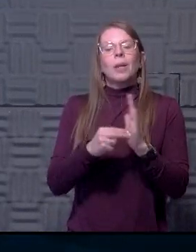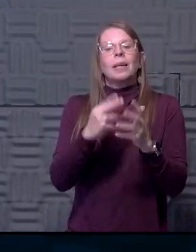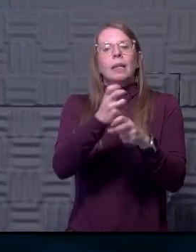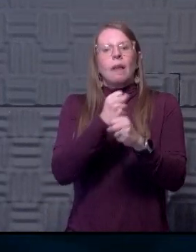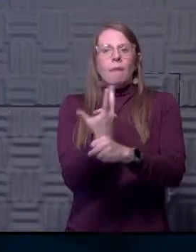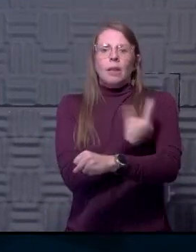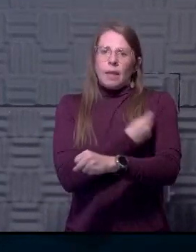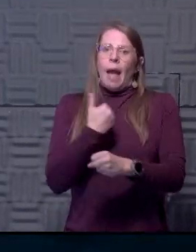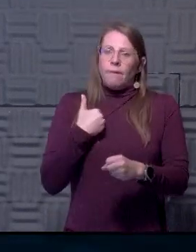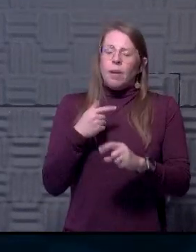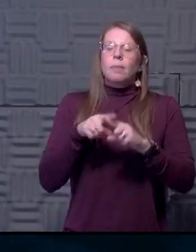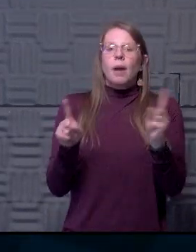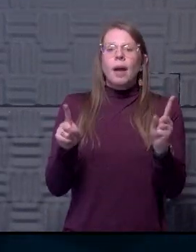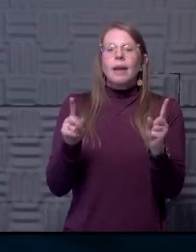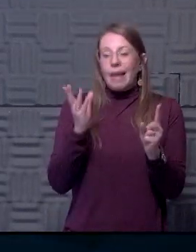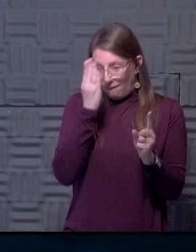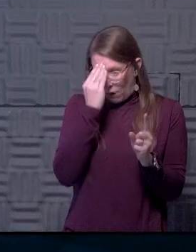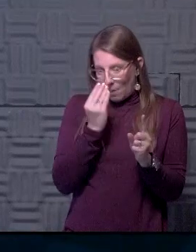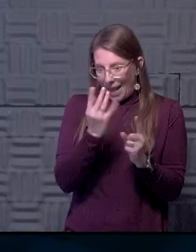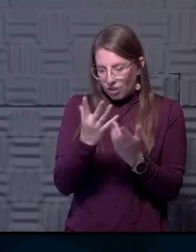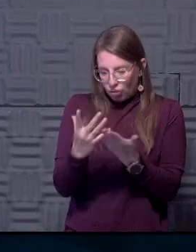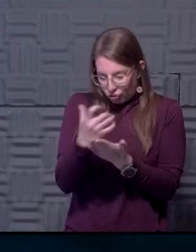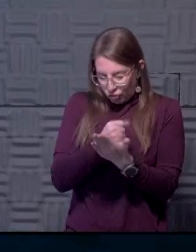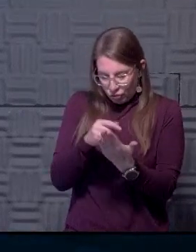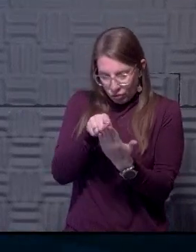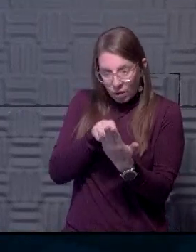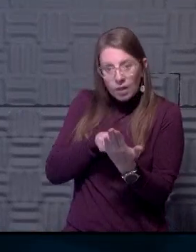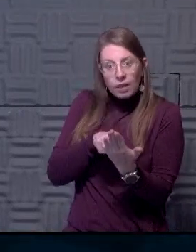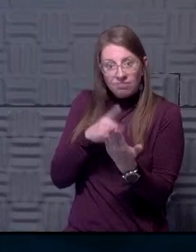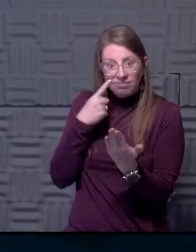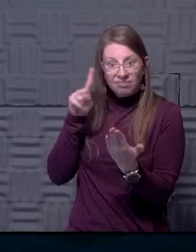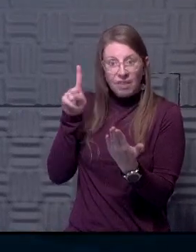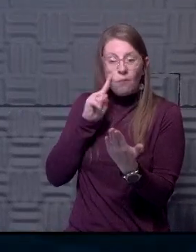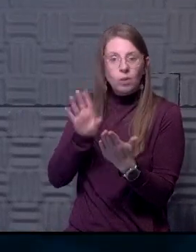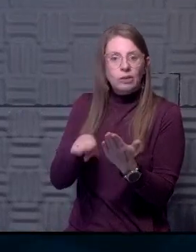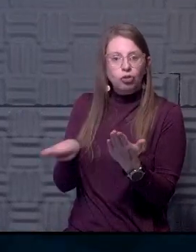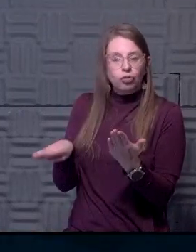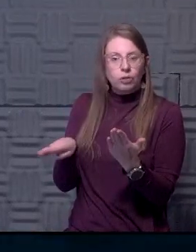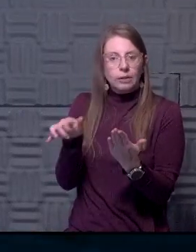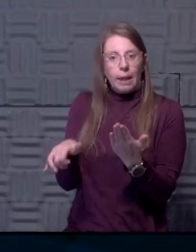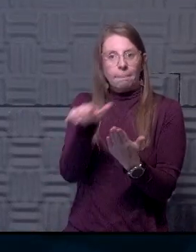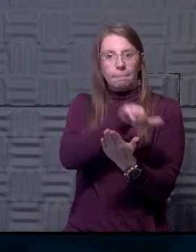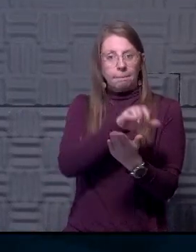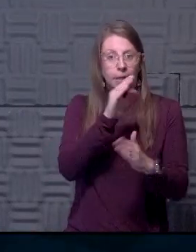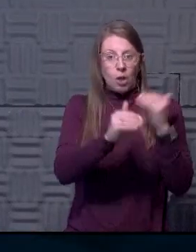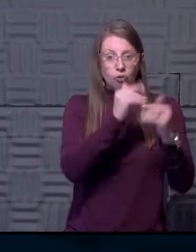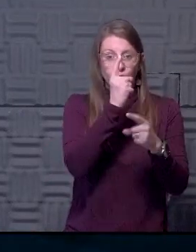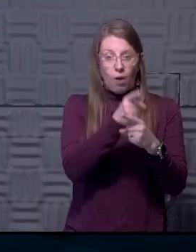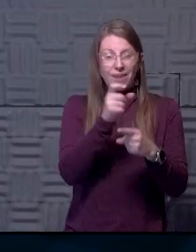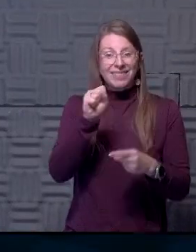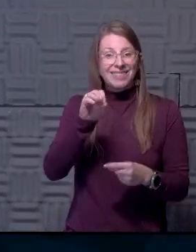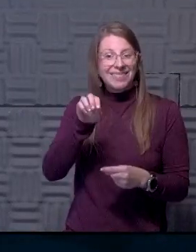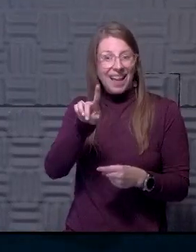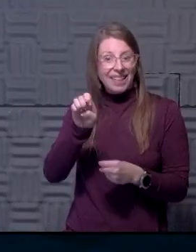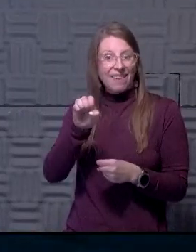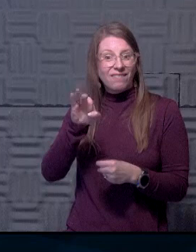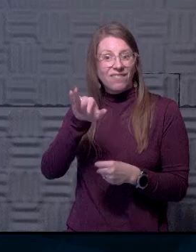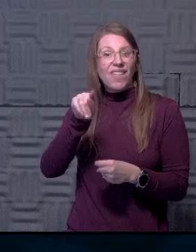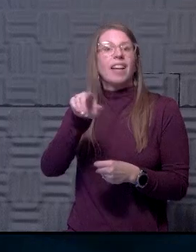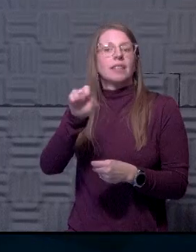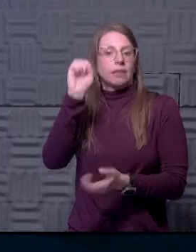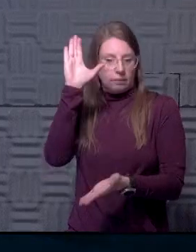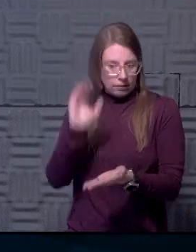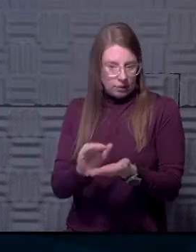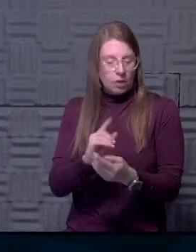have vaccines. It's whether or not we have the information about whether they work as well in kids and were free of side effects. Is that a fair statement?